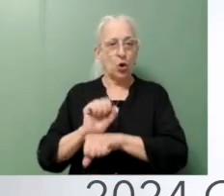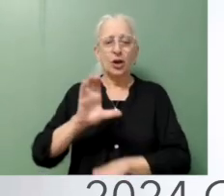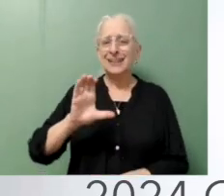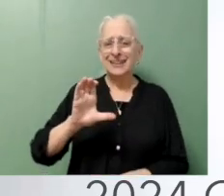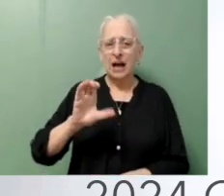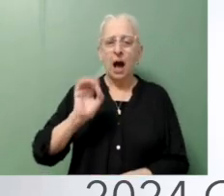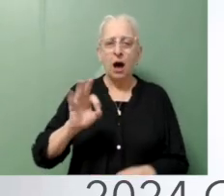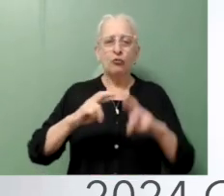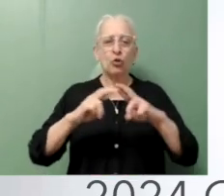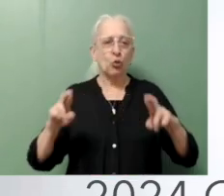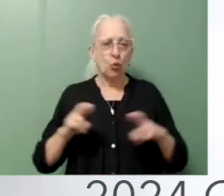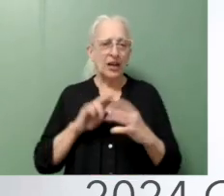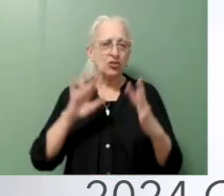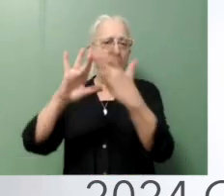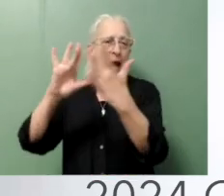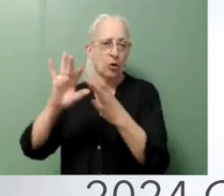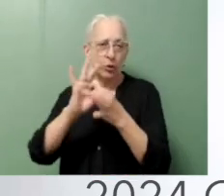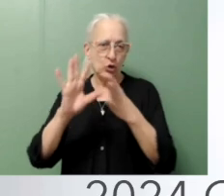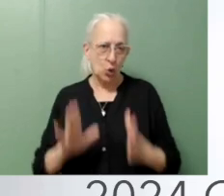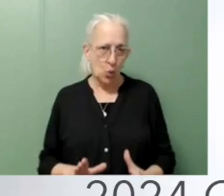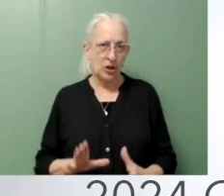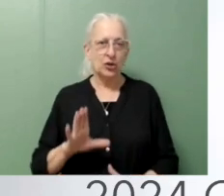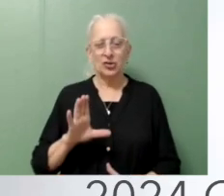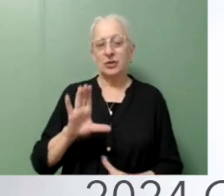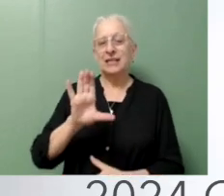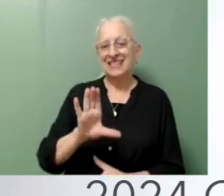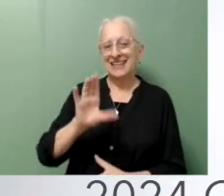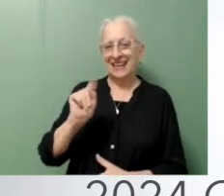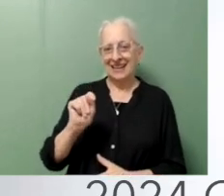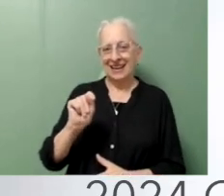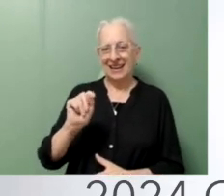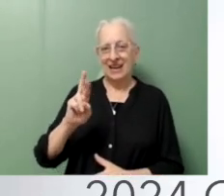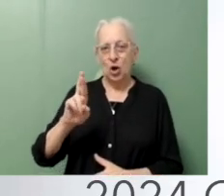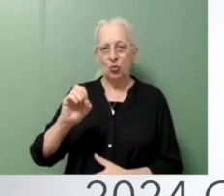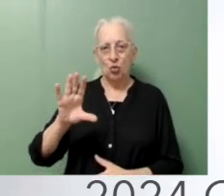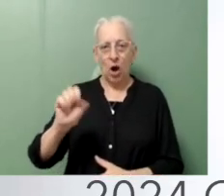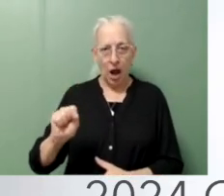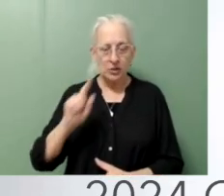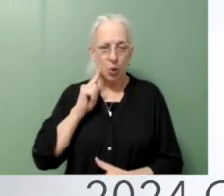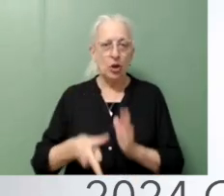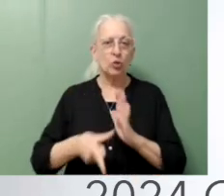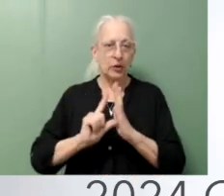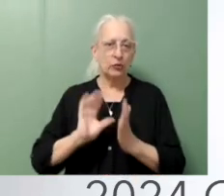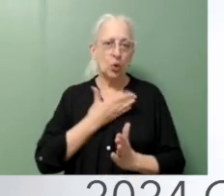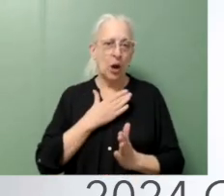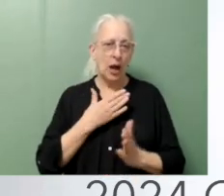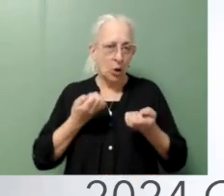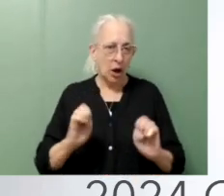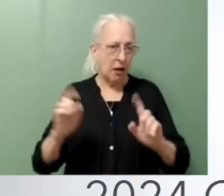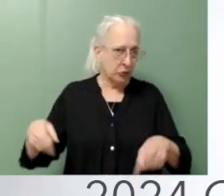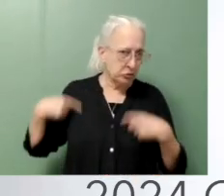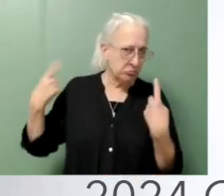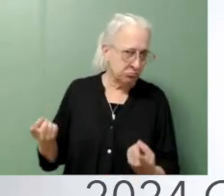ROCs, and providing an update on our outreach and engagement efforts in 2024, as well as future efforts.